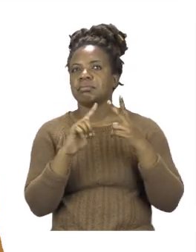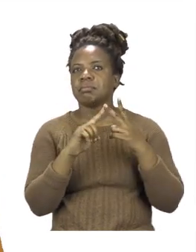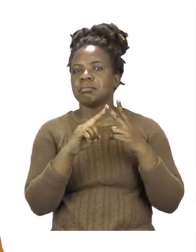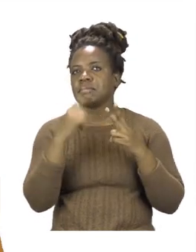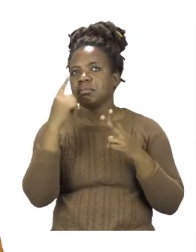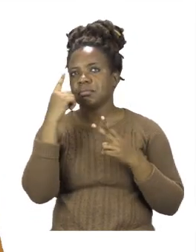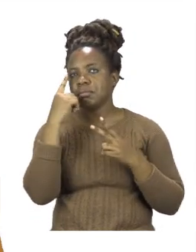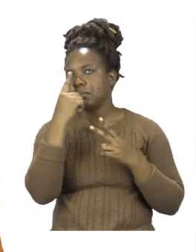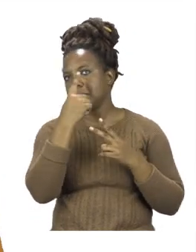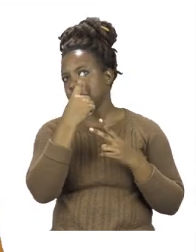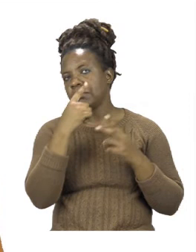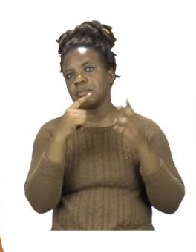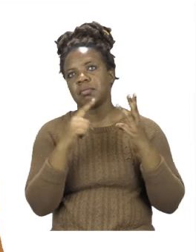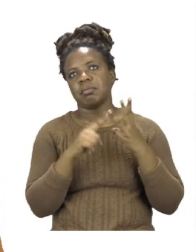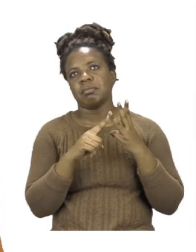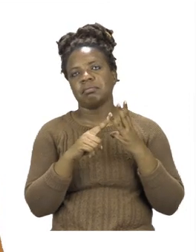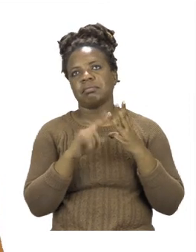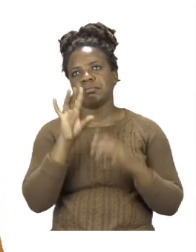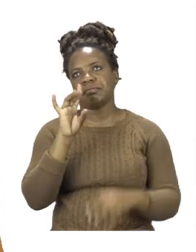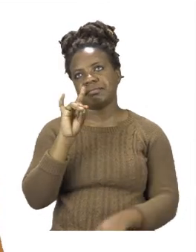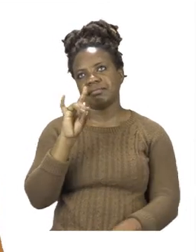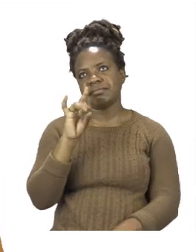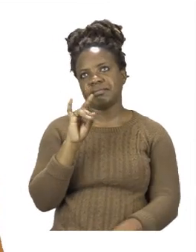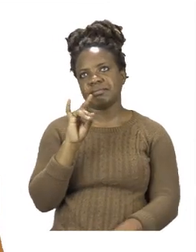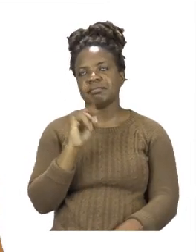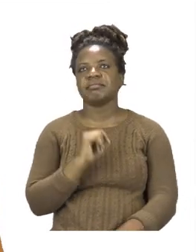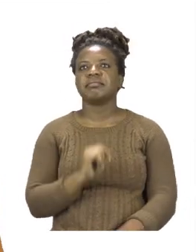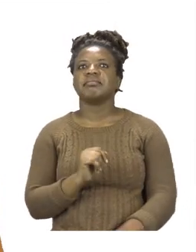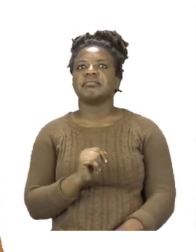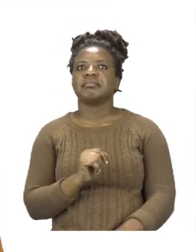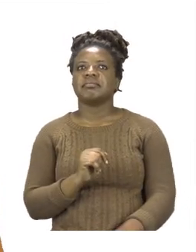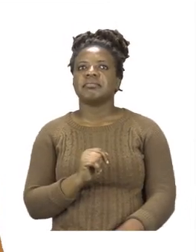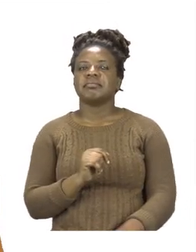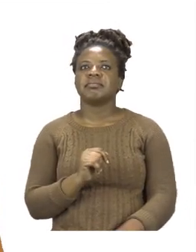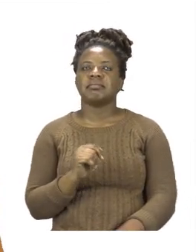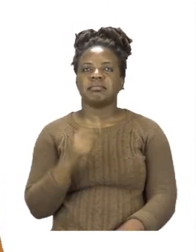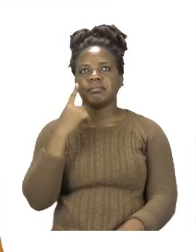eyes and a puppy. So, let us take a look